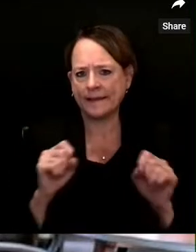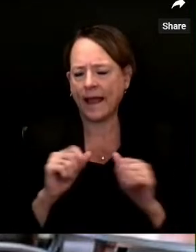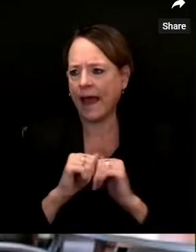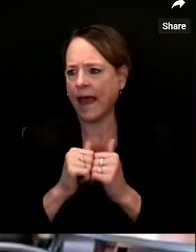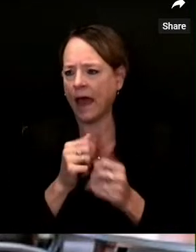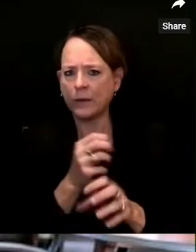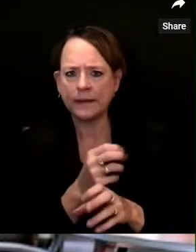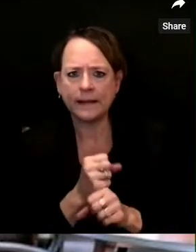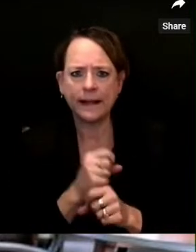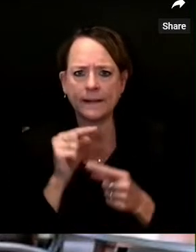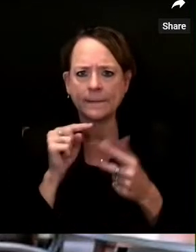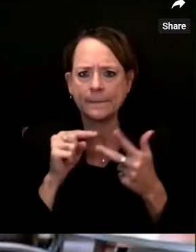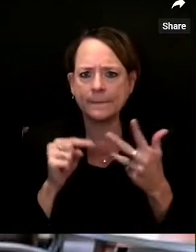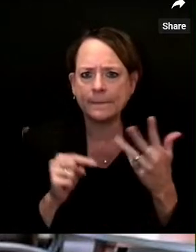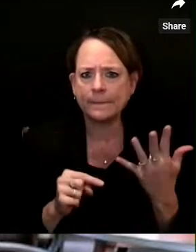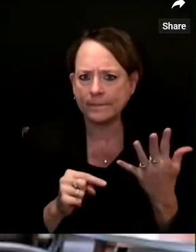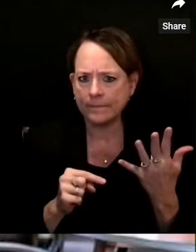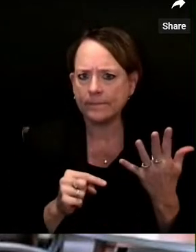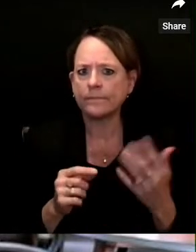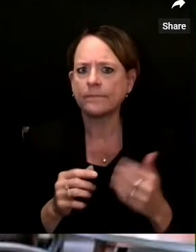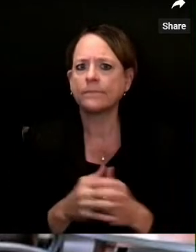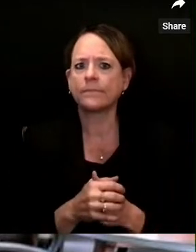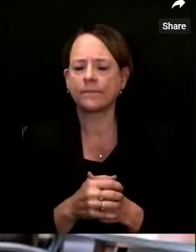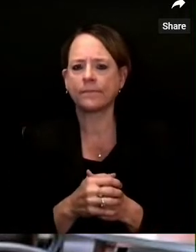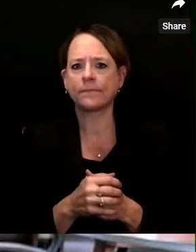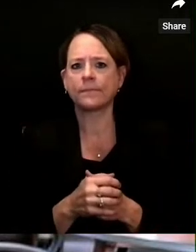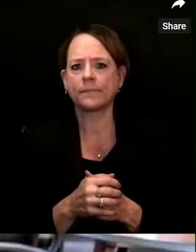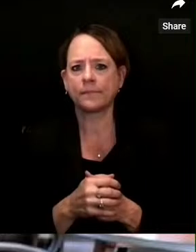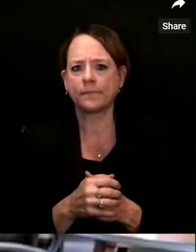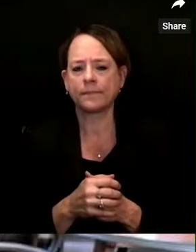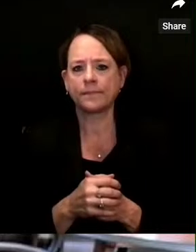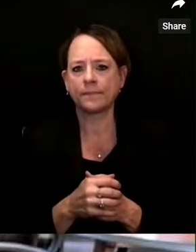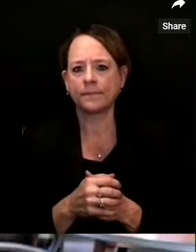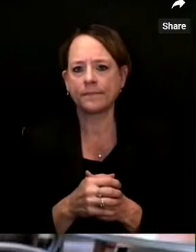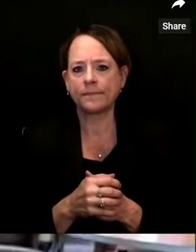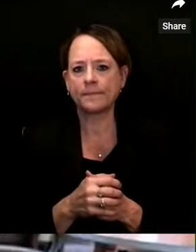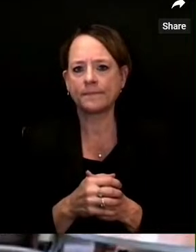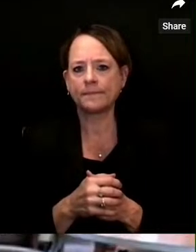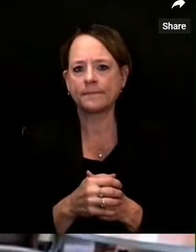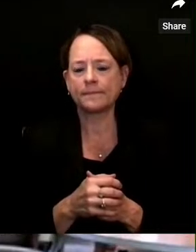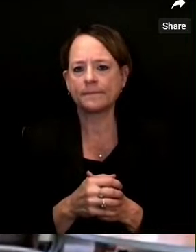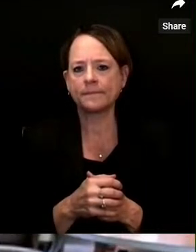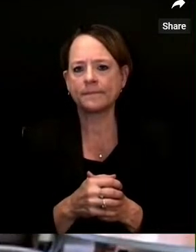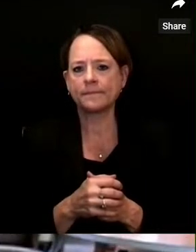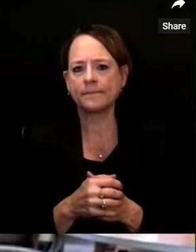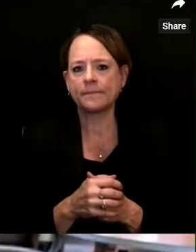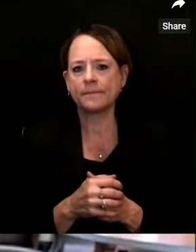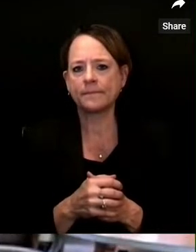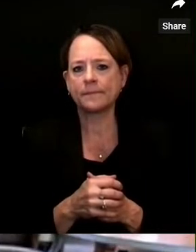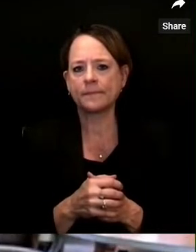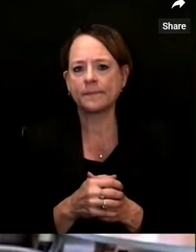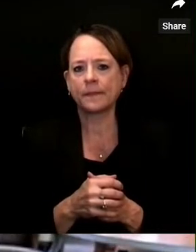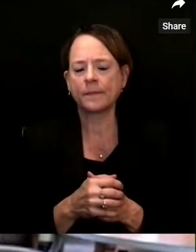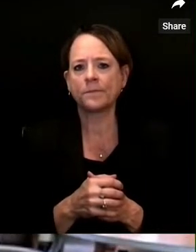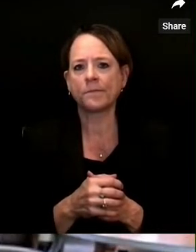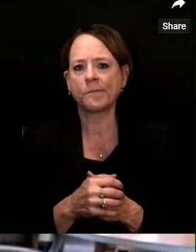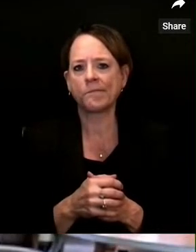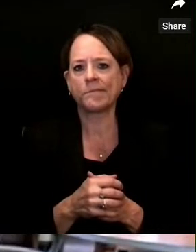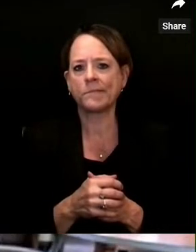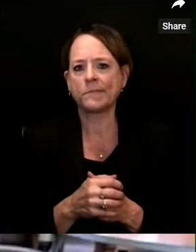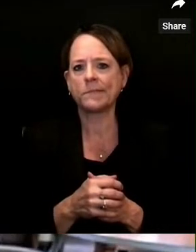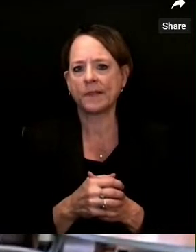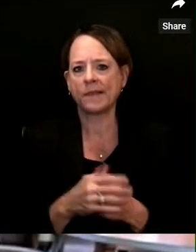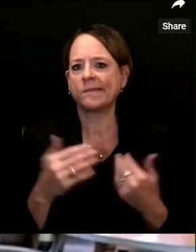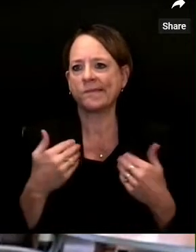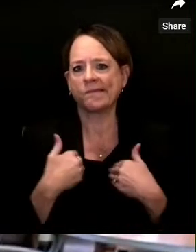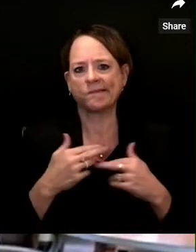even younger children vaccinated. So I think all of those systems and processes are in place and ready to go. And